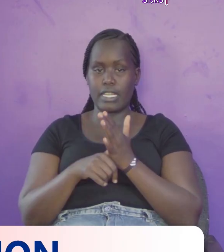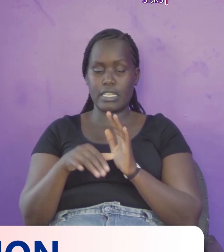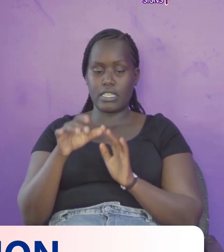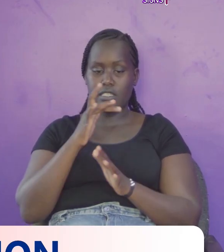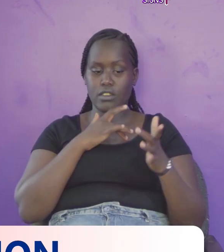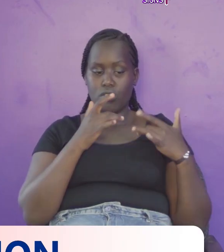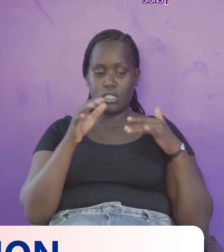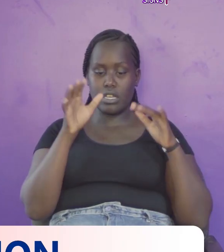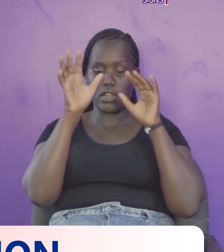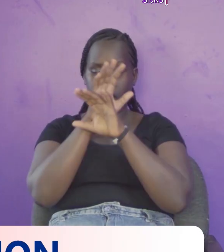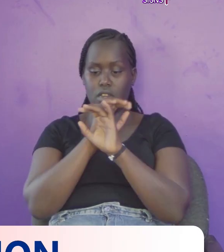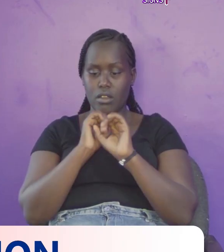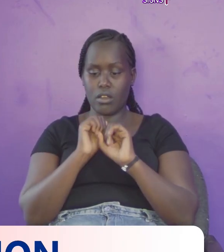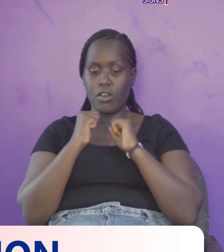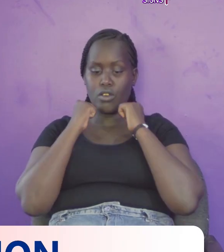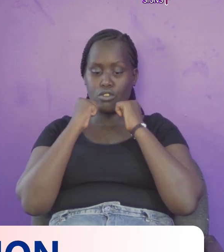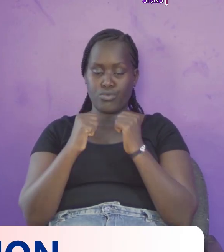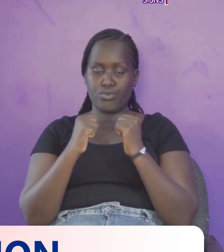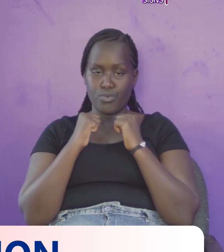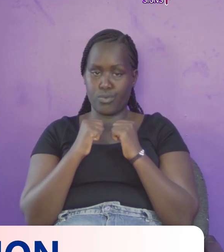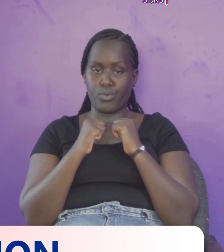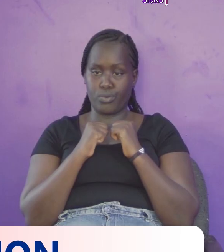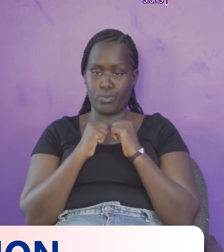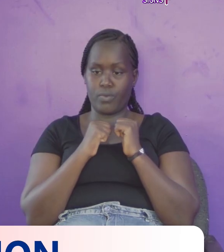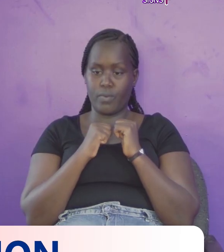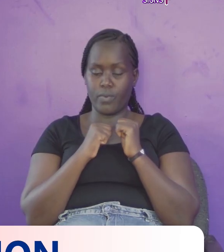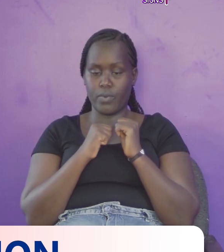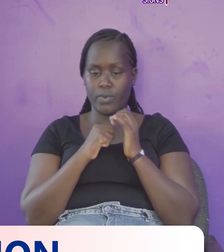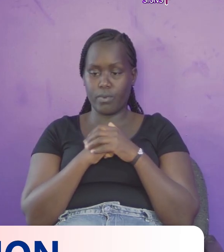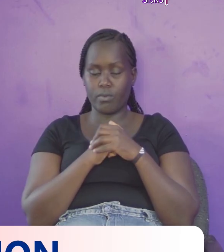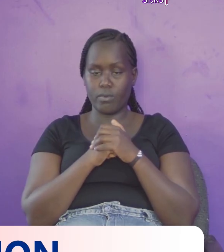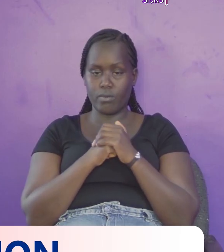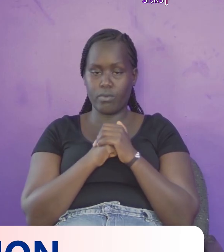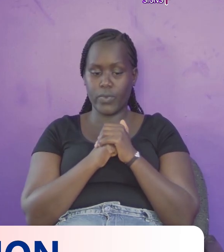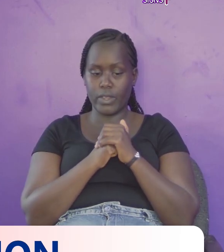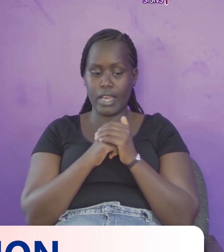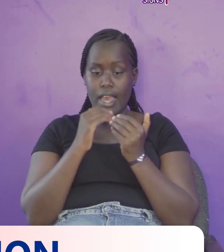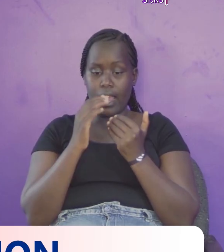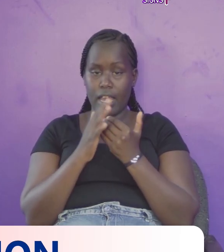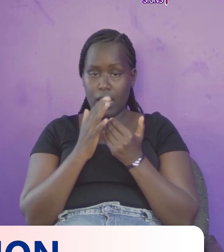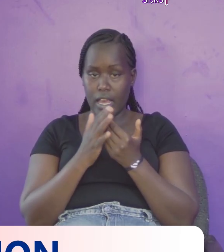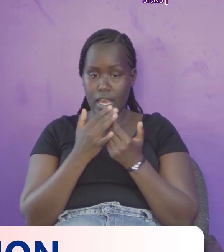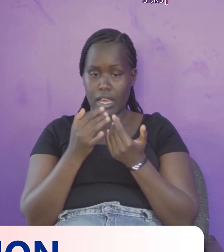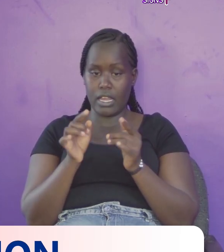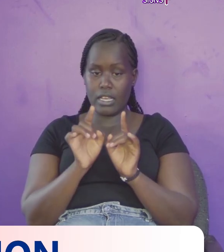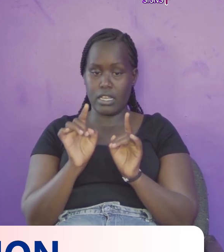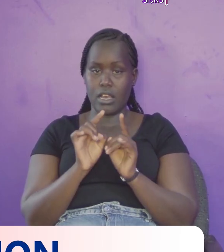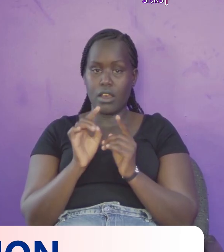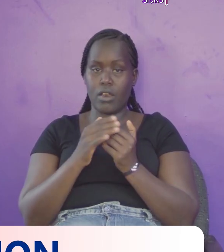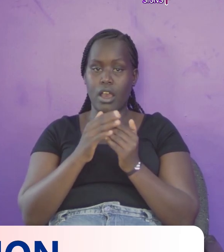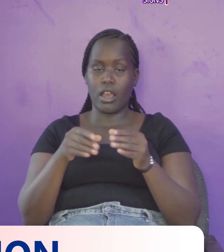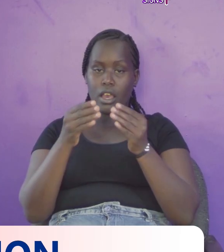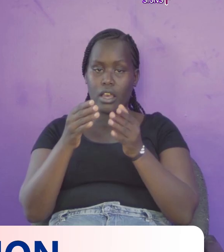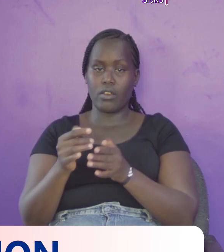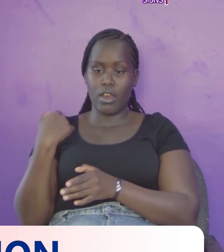the president, strong as he is, forthright as he is, caring as he is, caregiver number 1, he